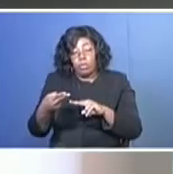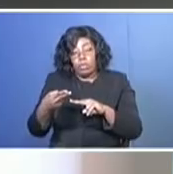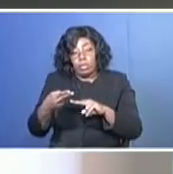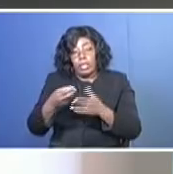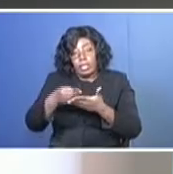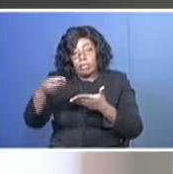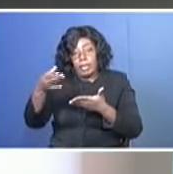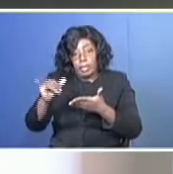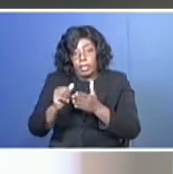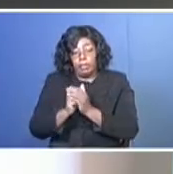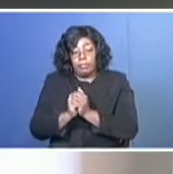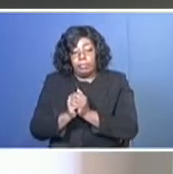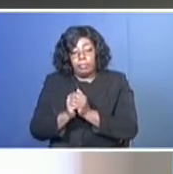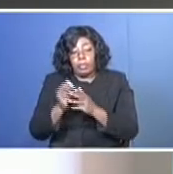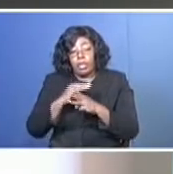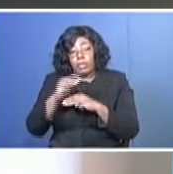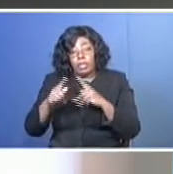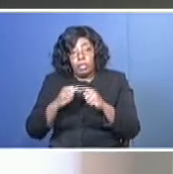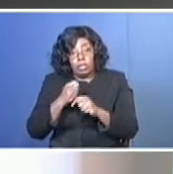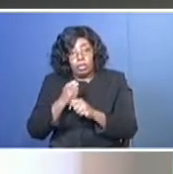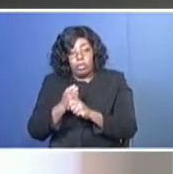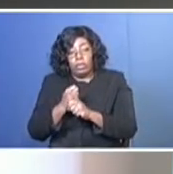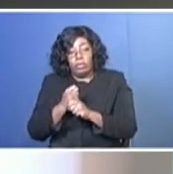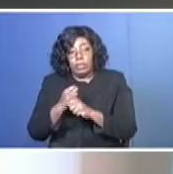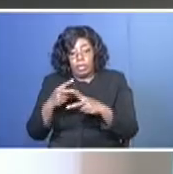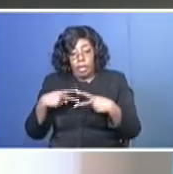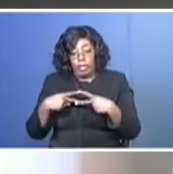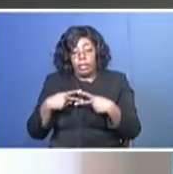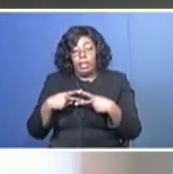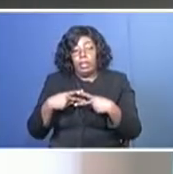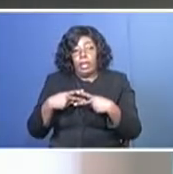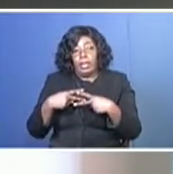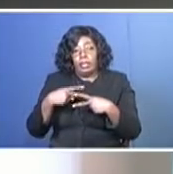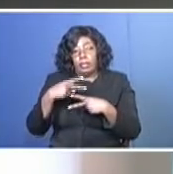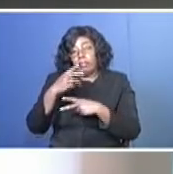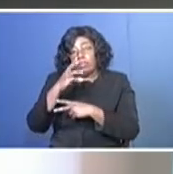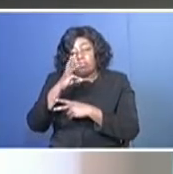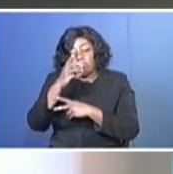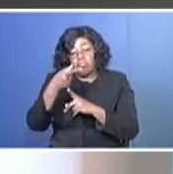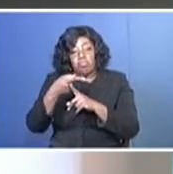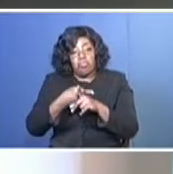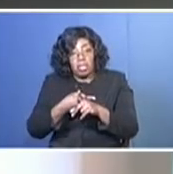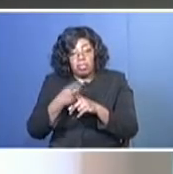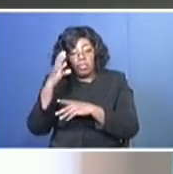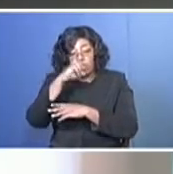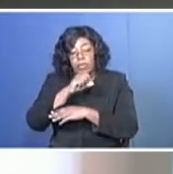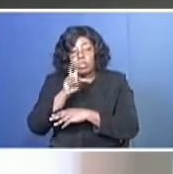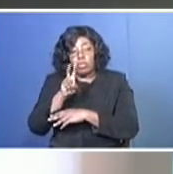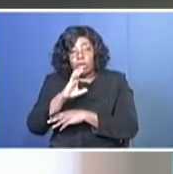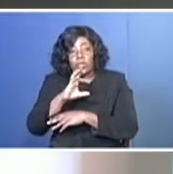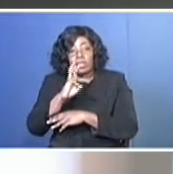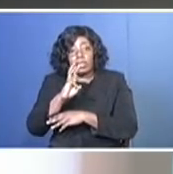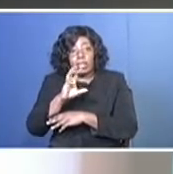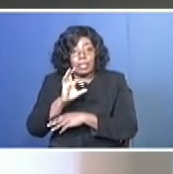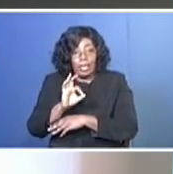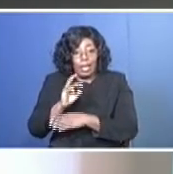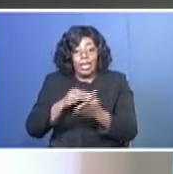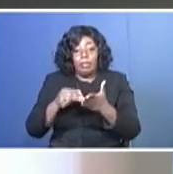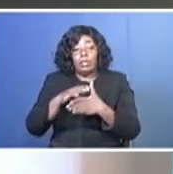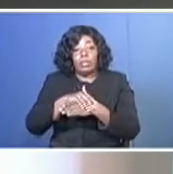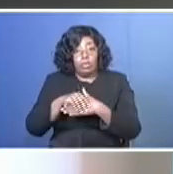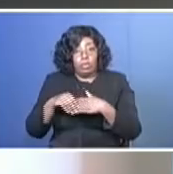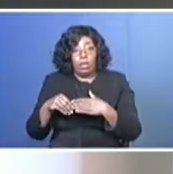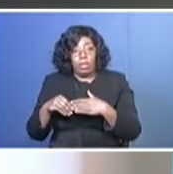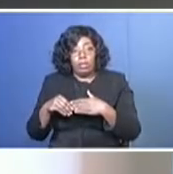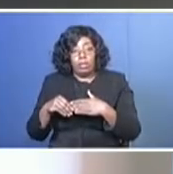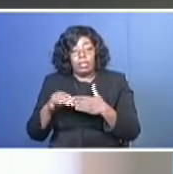And the midterm deficit, the deficit at the half year, is estimated to be at $269 million,